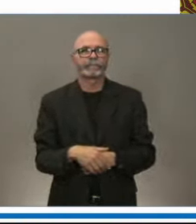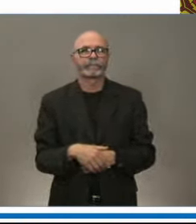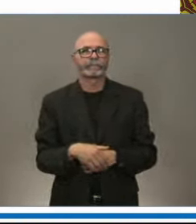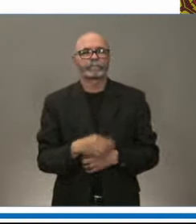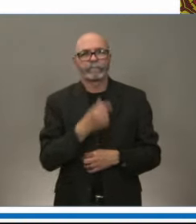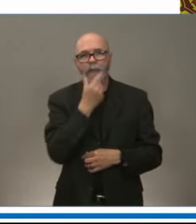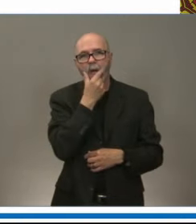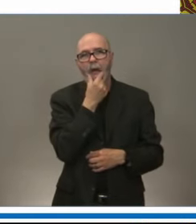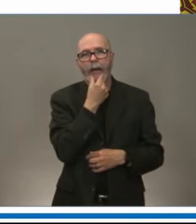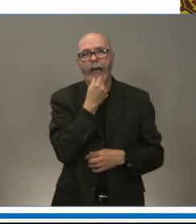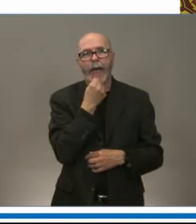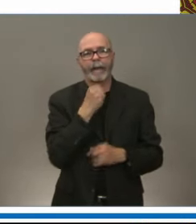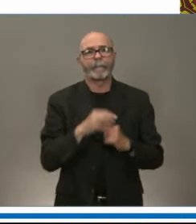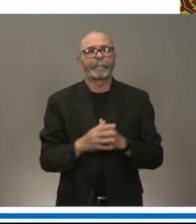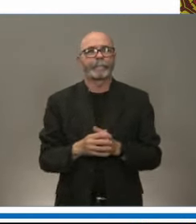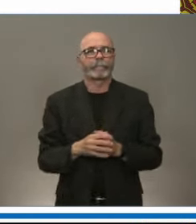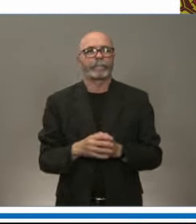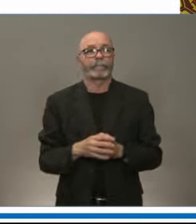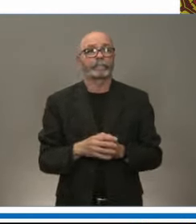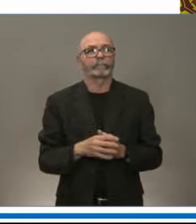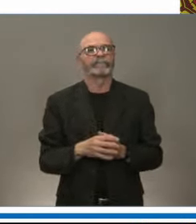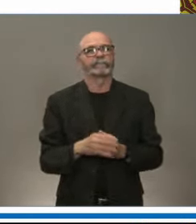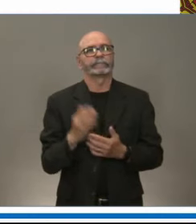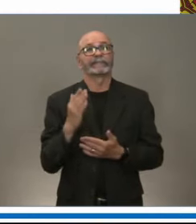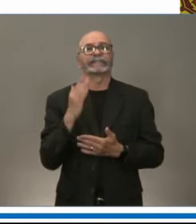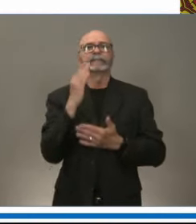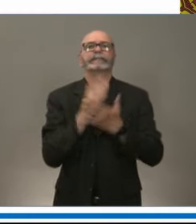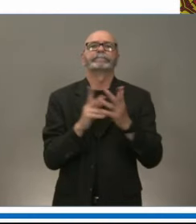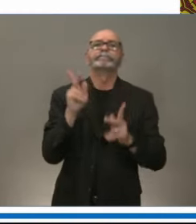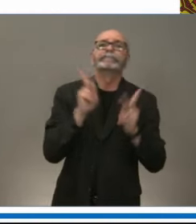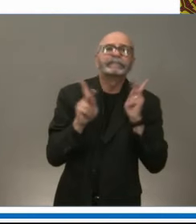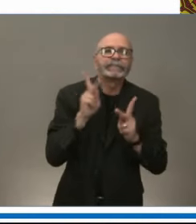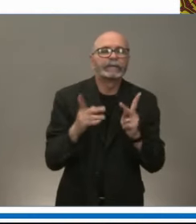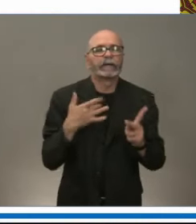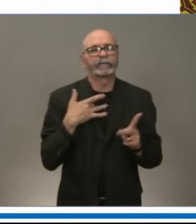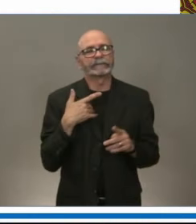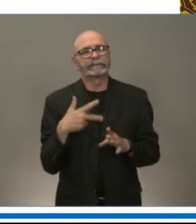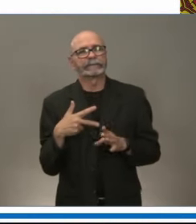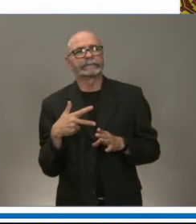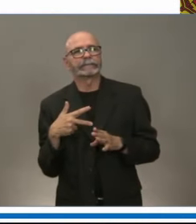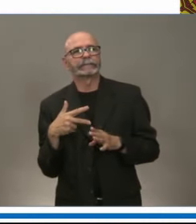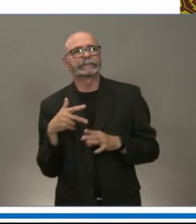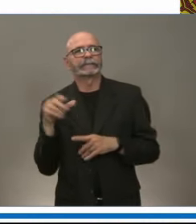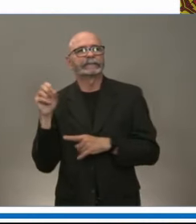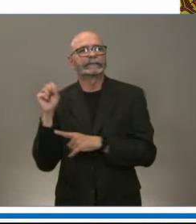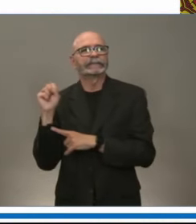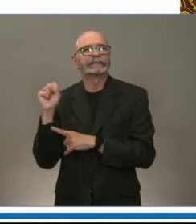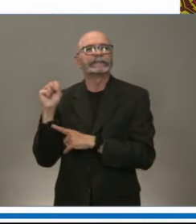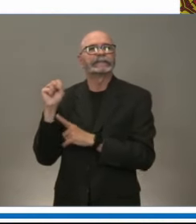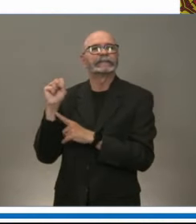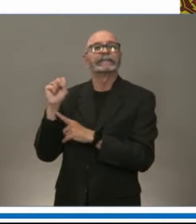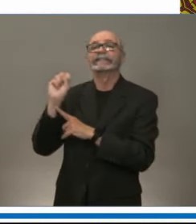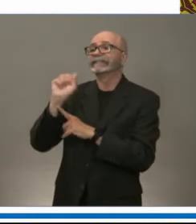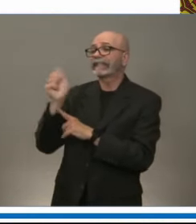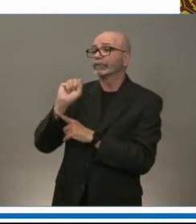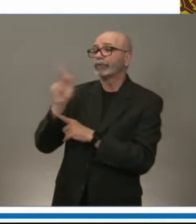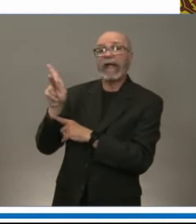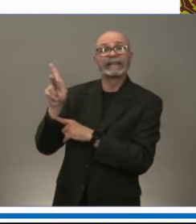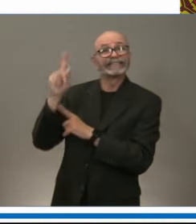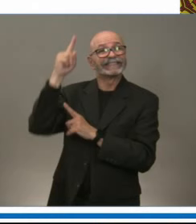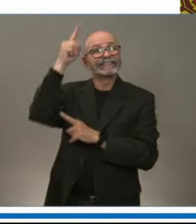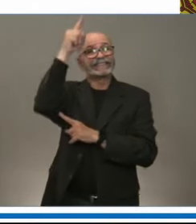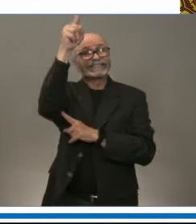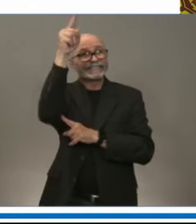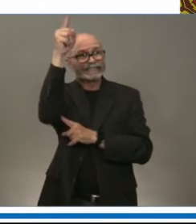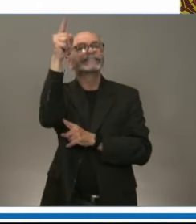the uncertainty and what could happen, the numbers. We saw Saskatchewan Premier Scott Moe request public health officials deliver